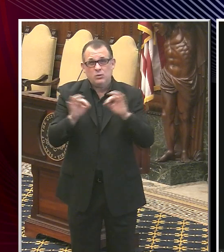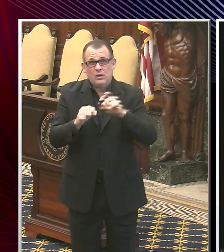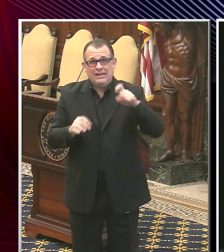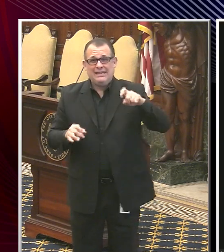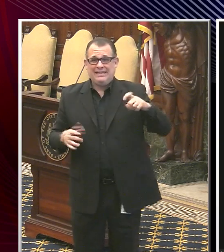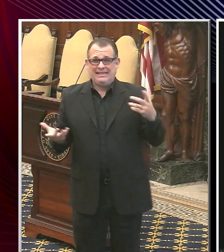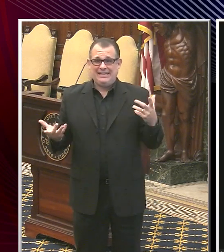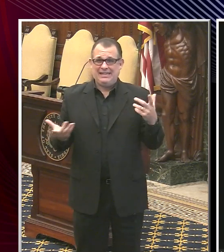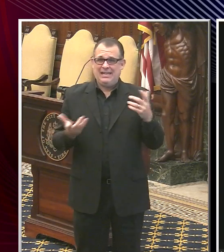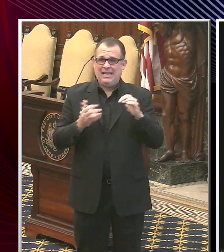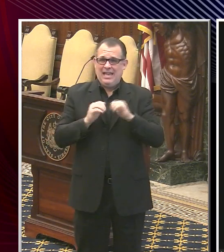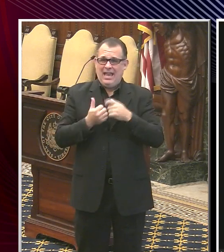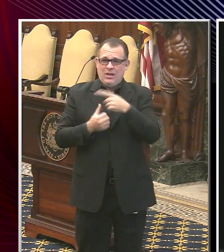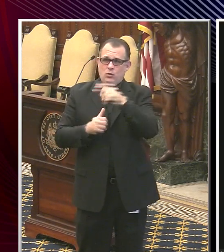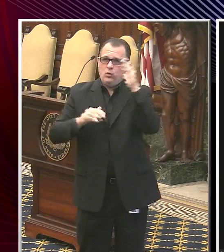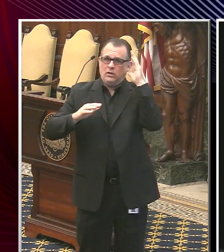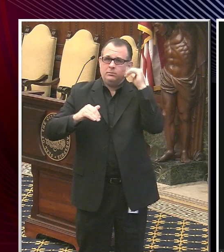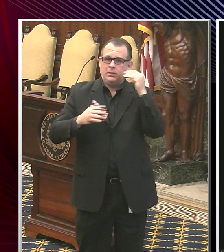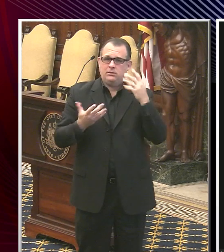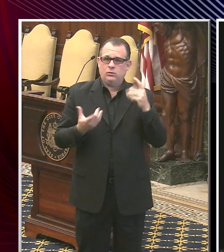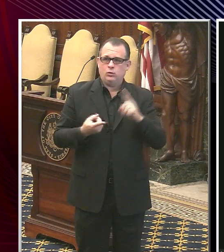you intend to